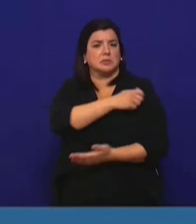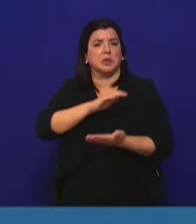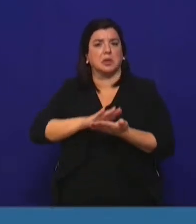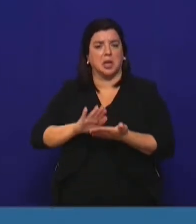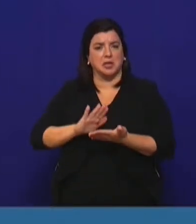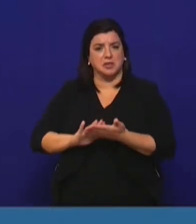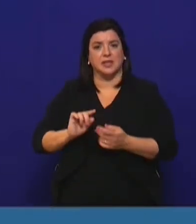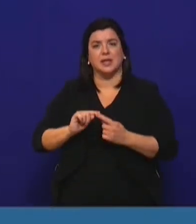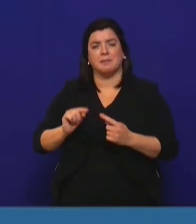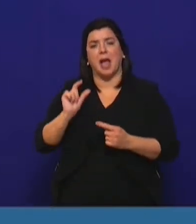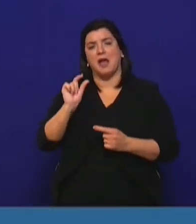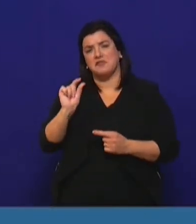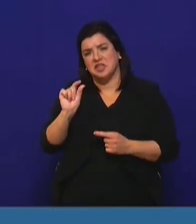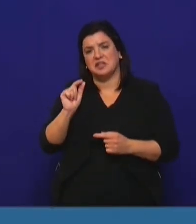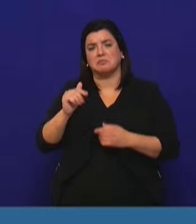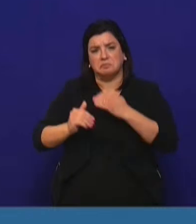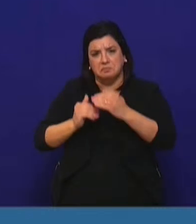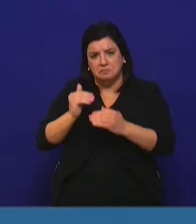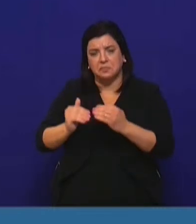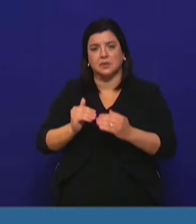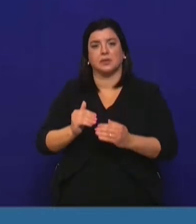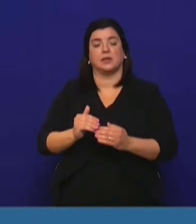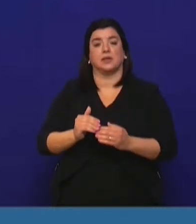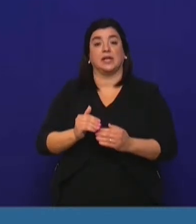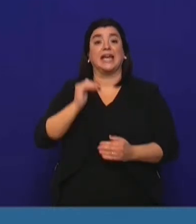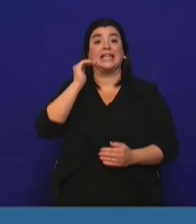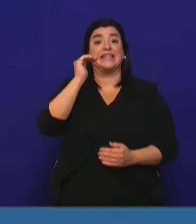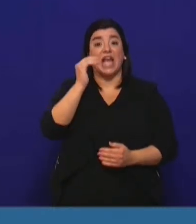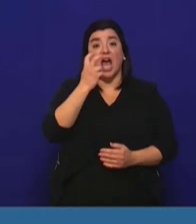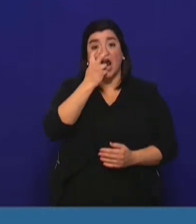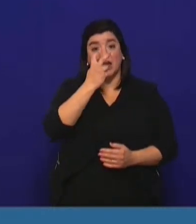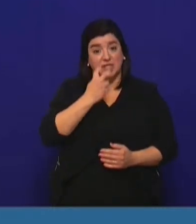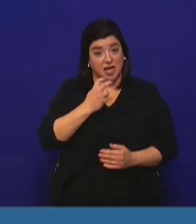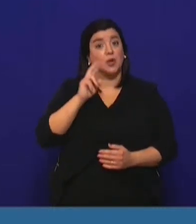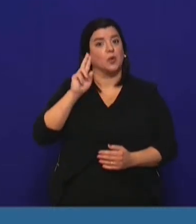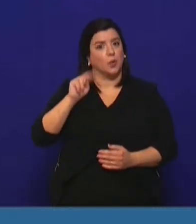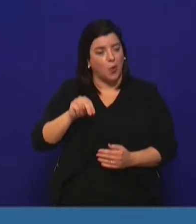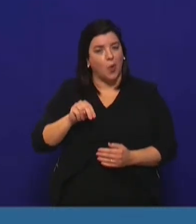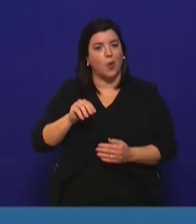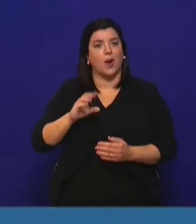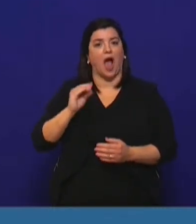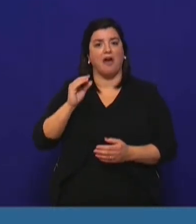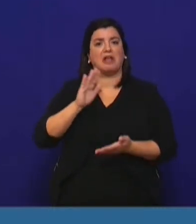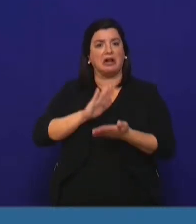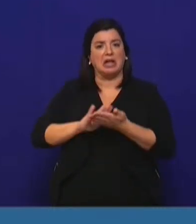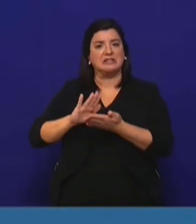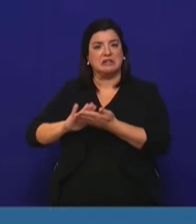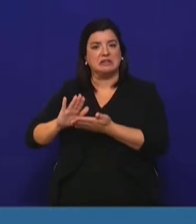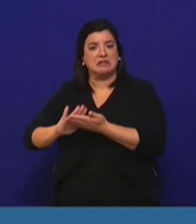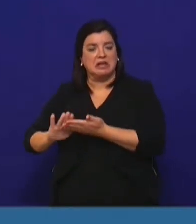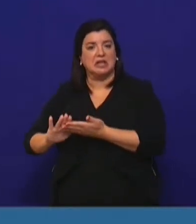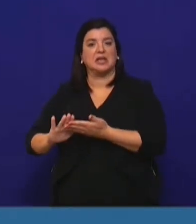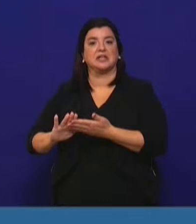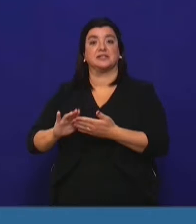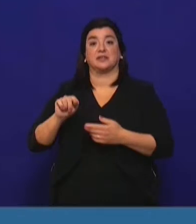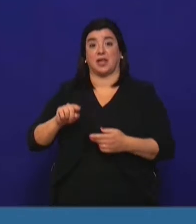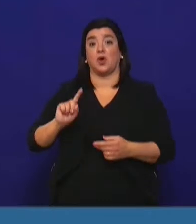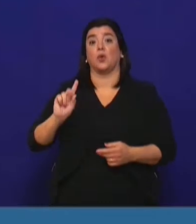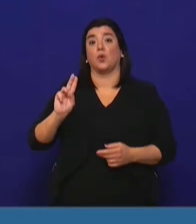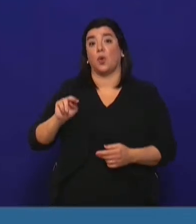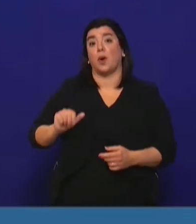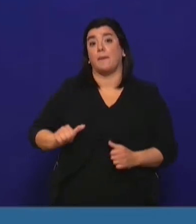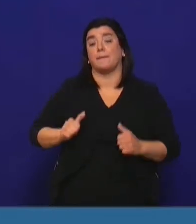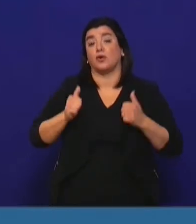bil-proċessi tagħhom. Fid-djar tal-anzjani wkoll li kienu fil-mira tagħna li nilħquha minn ta' quddiem, hemmhekk dawn ukoll